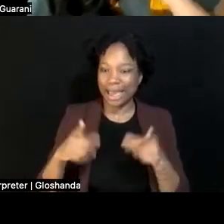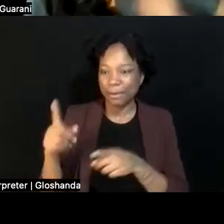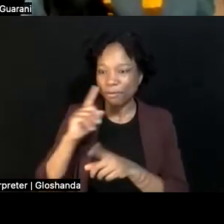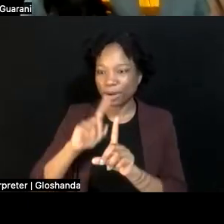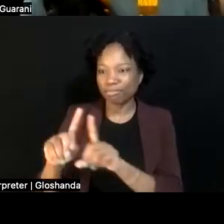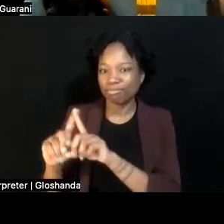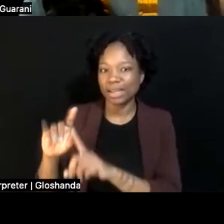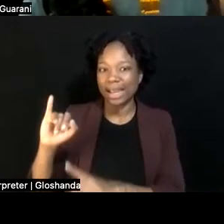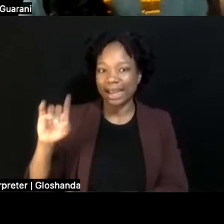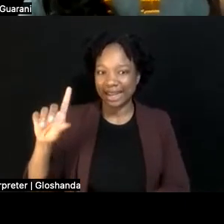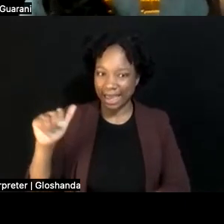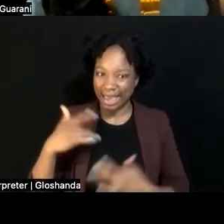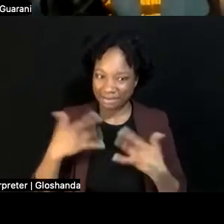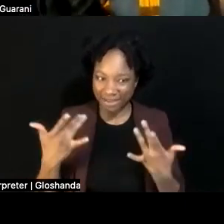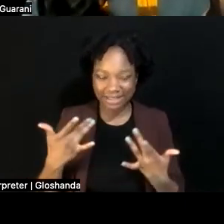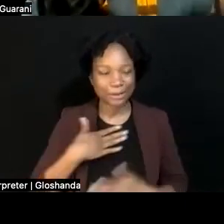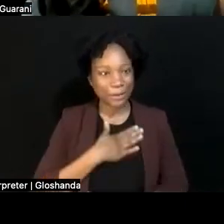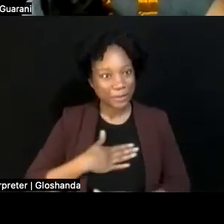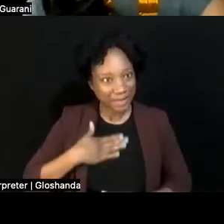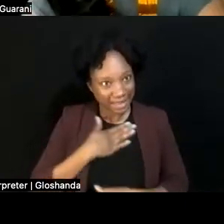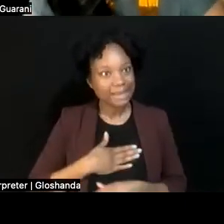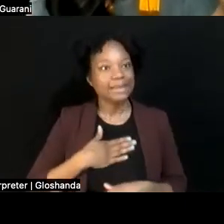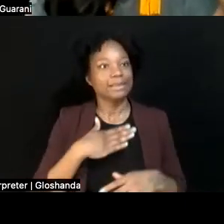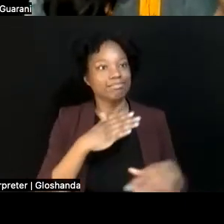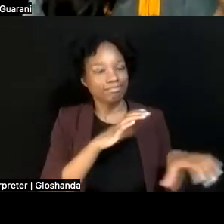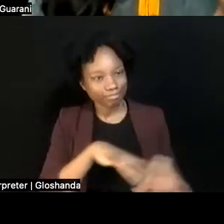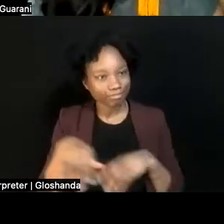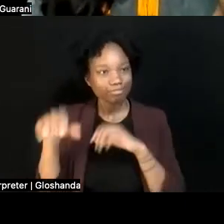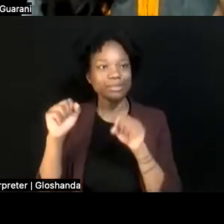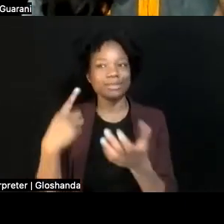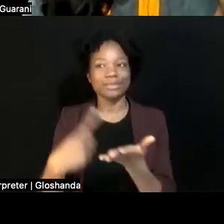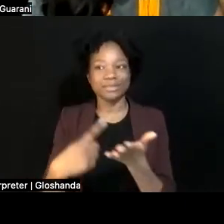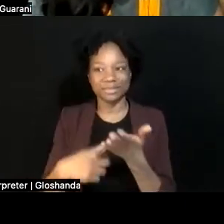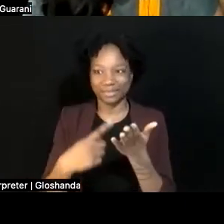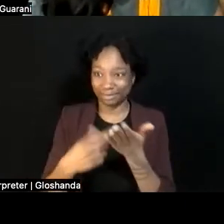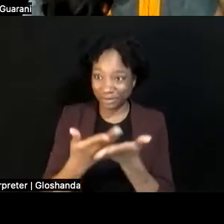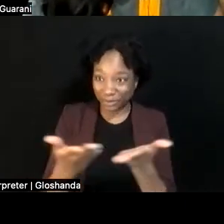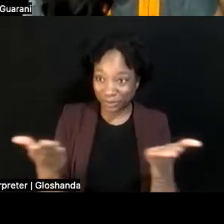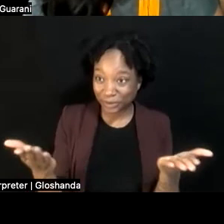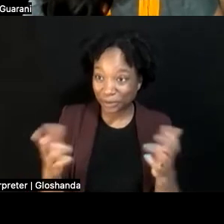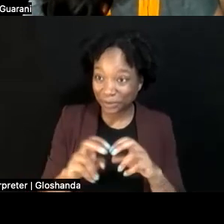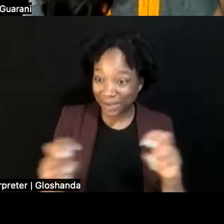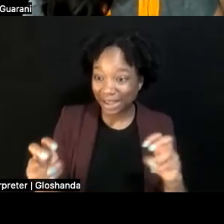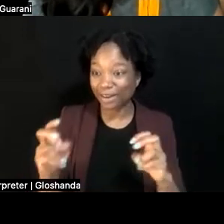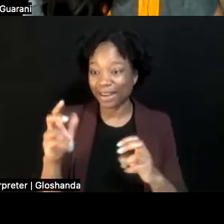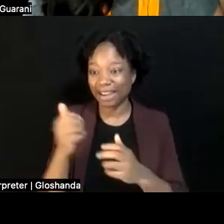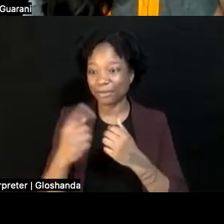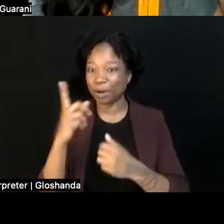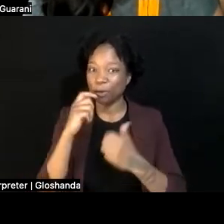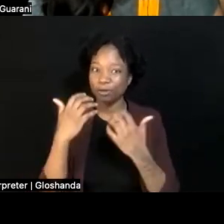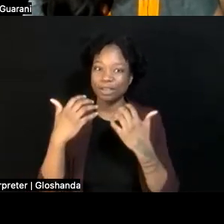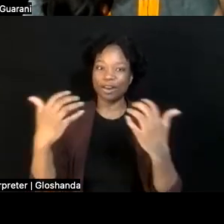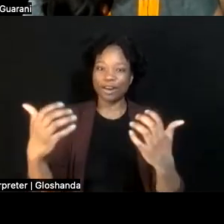please make it yours. I'm looking at the panel, but I'm really talking to everyone who's listening